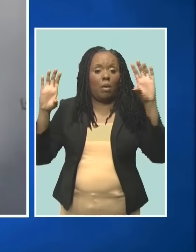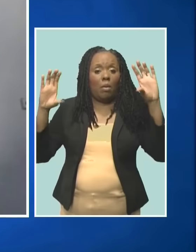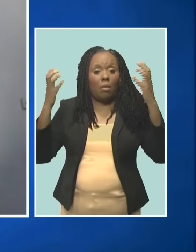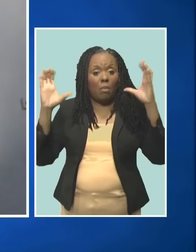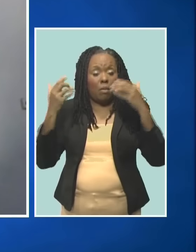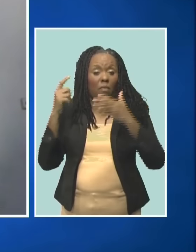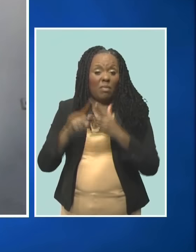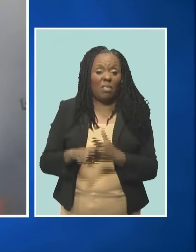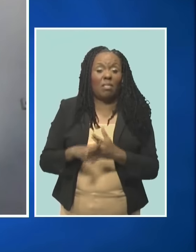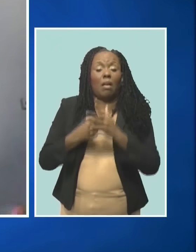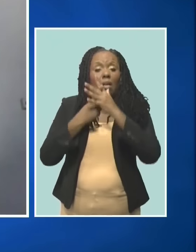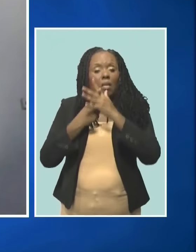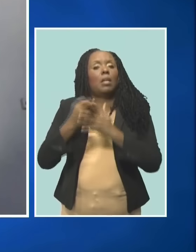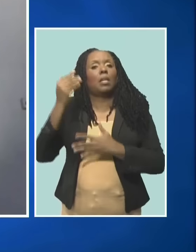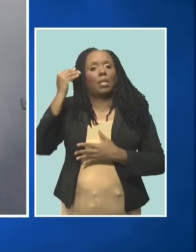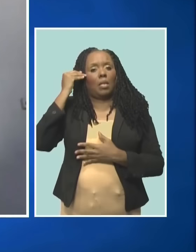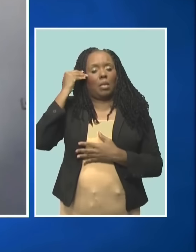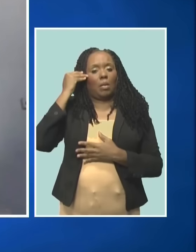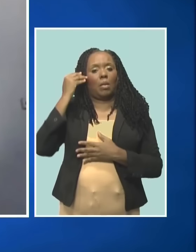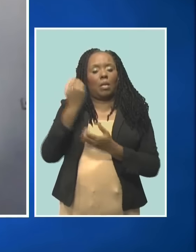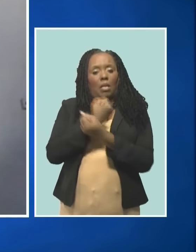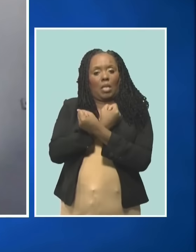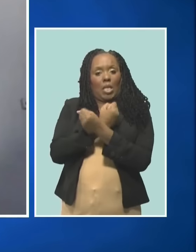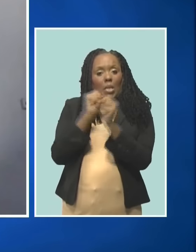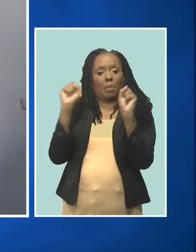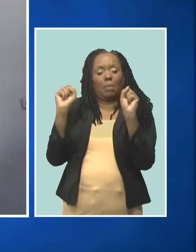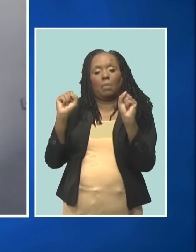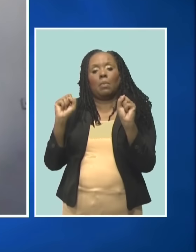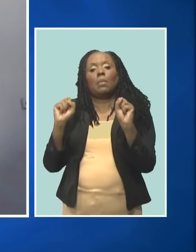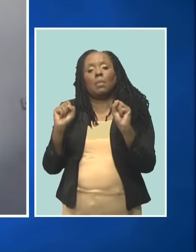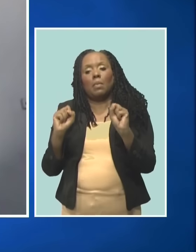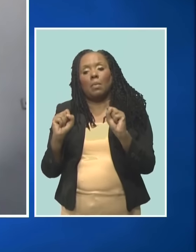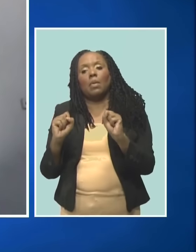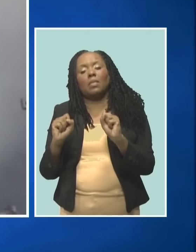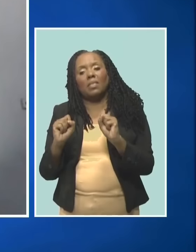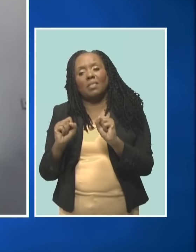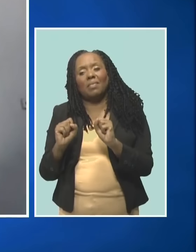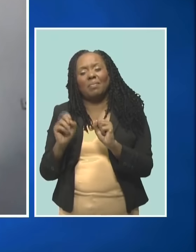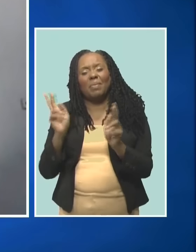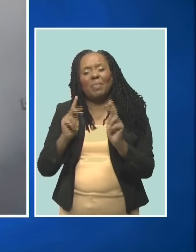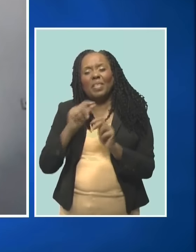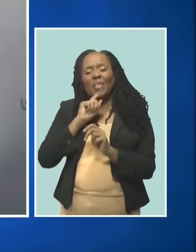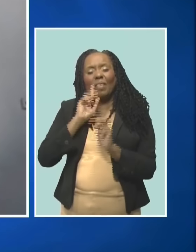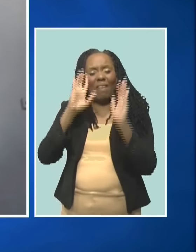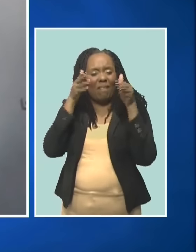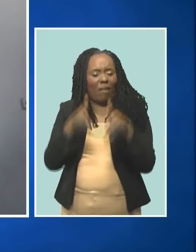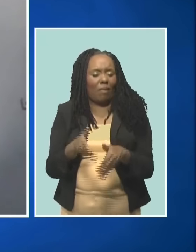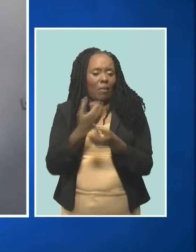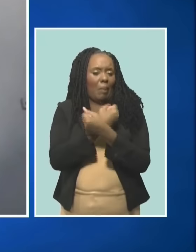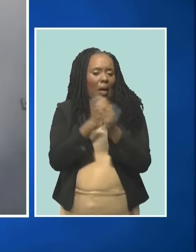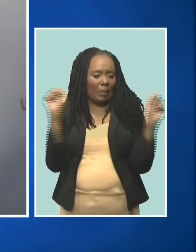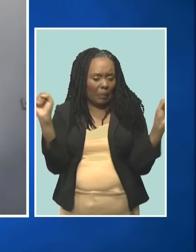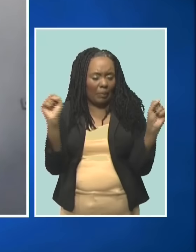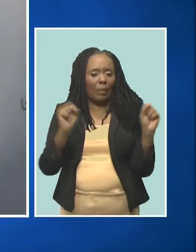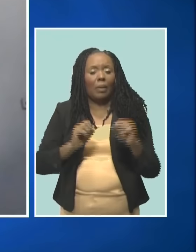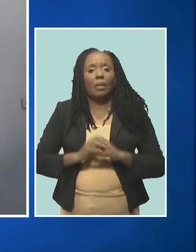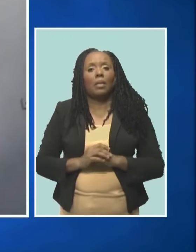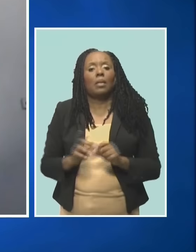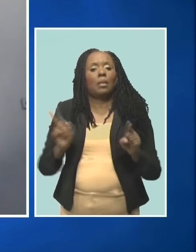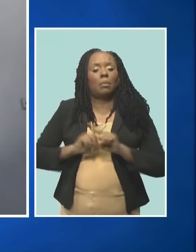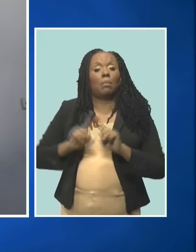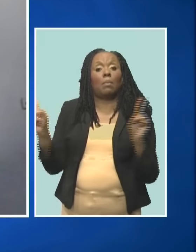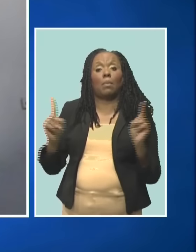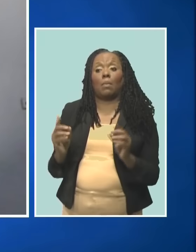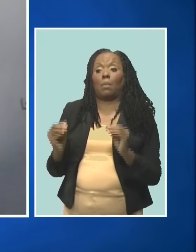swing, then the season of emancipation kind of takes a little bit of a backseat, to be very honest with you. So I think that we do have